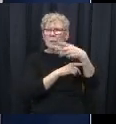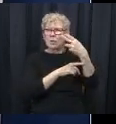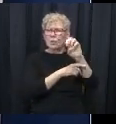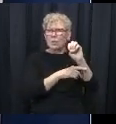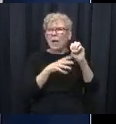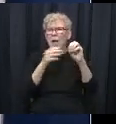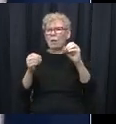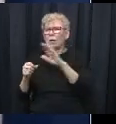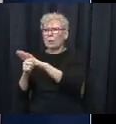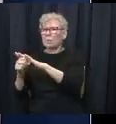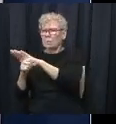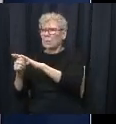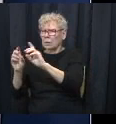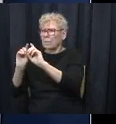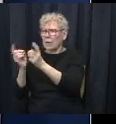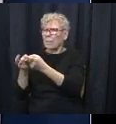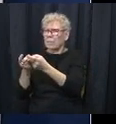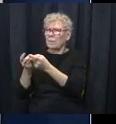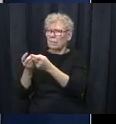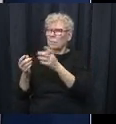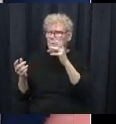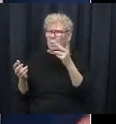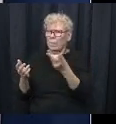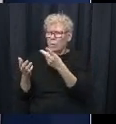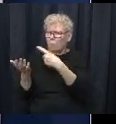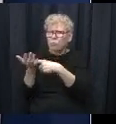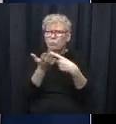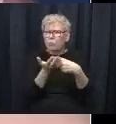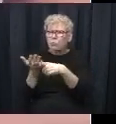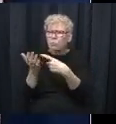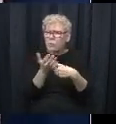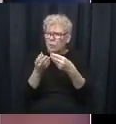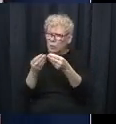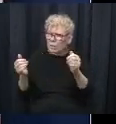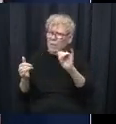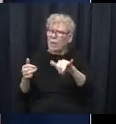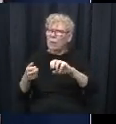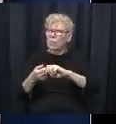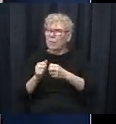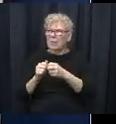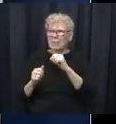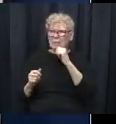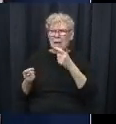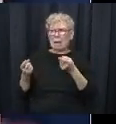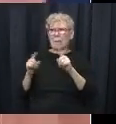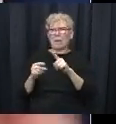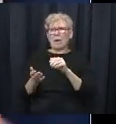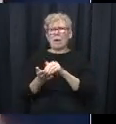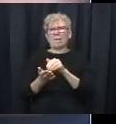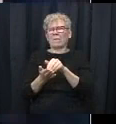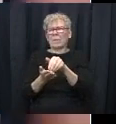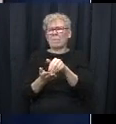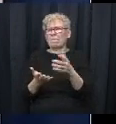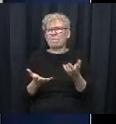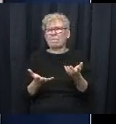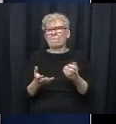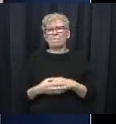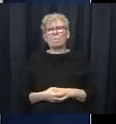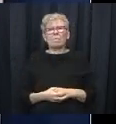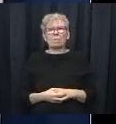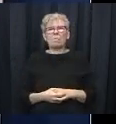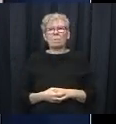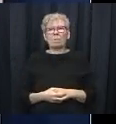often. I think there's clear direction. And frankly, we have counties that want to act ahead of getting moved on the dial. We talked about Pitkin, which